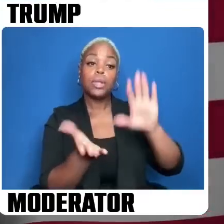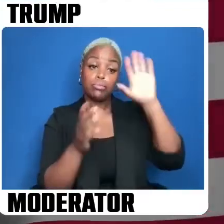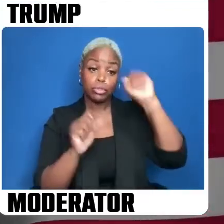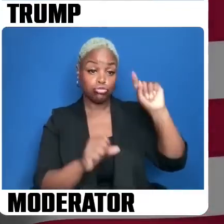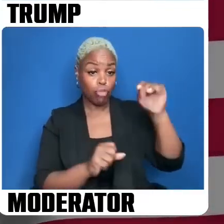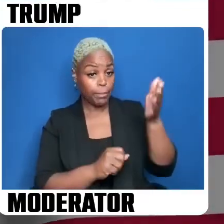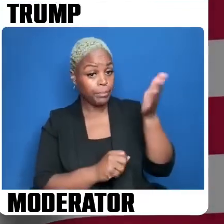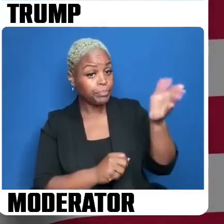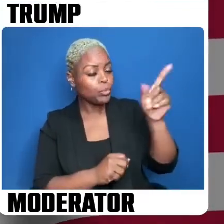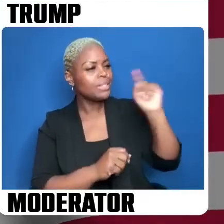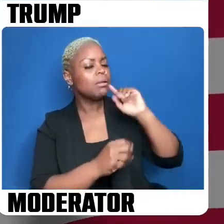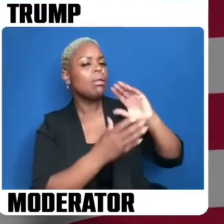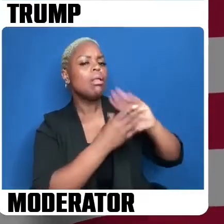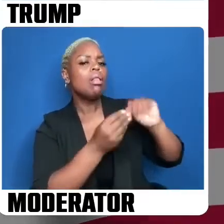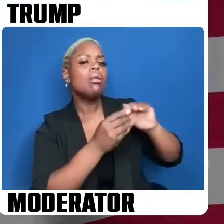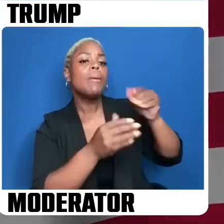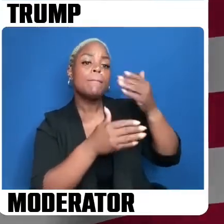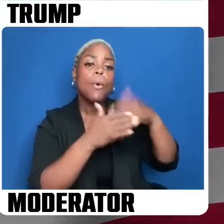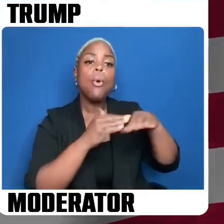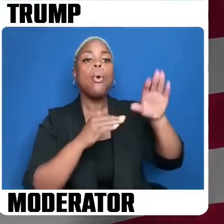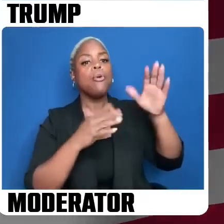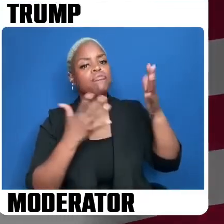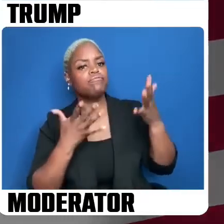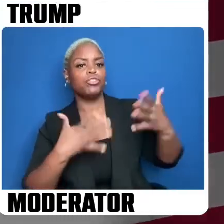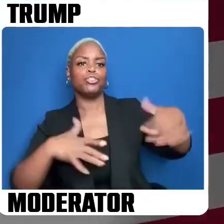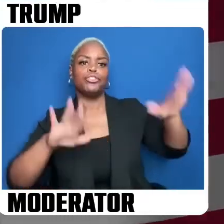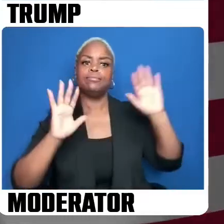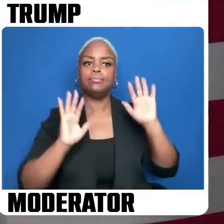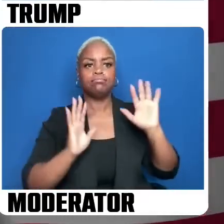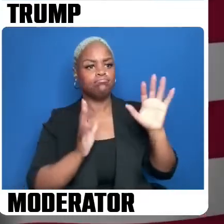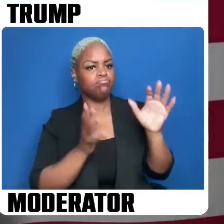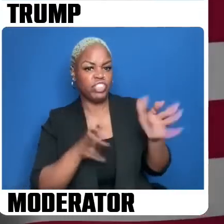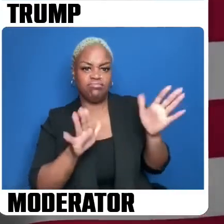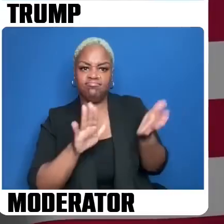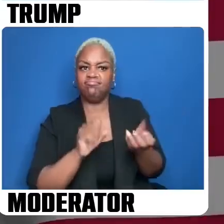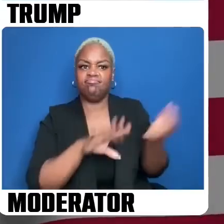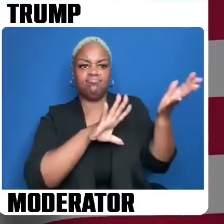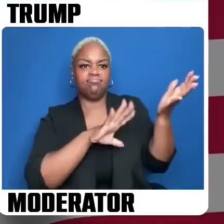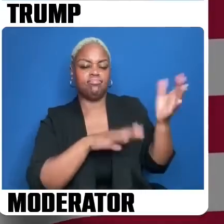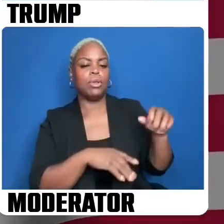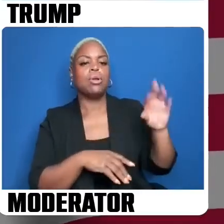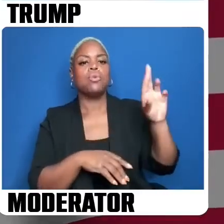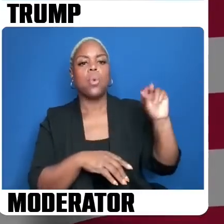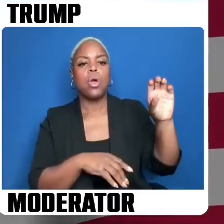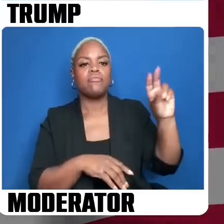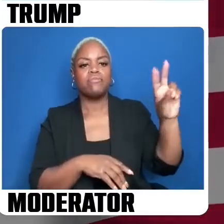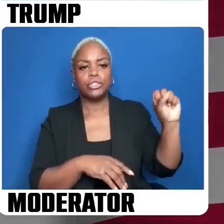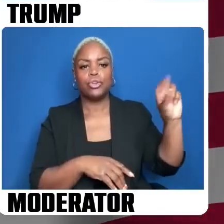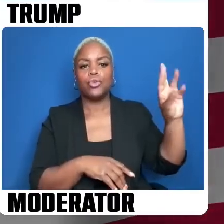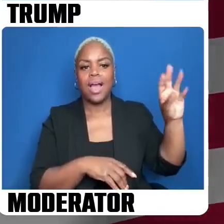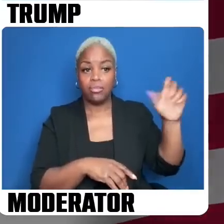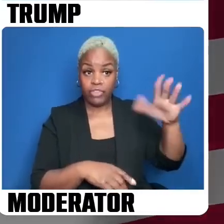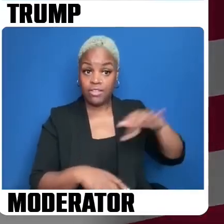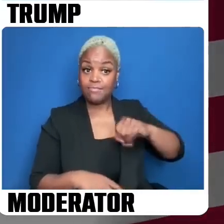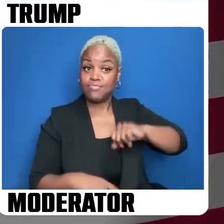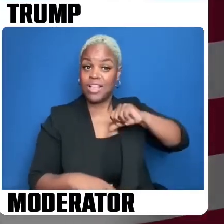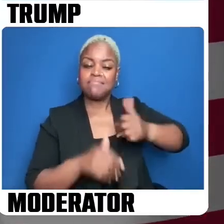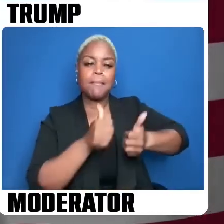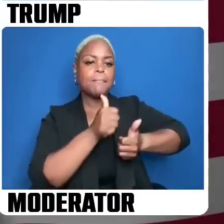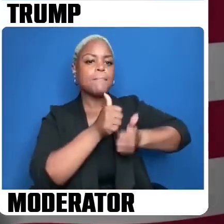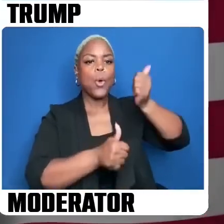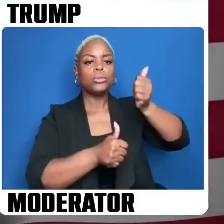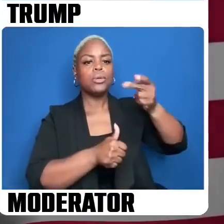Wade. Last year, you said that you were proud to be the most pro-life president in American history. Then last month, you said that